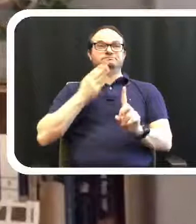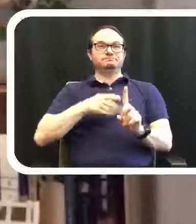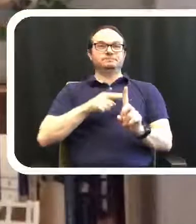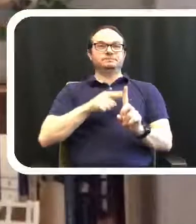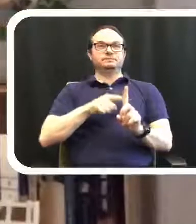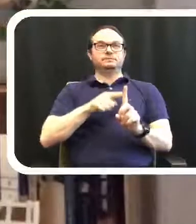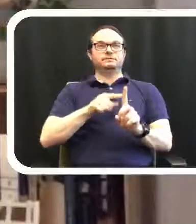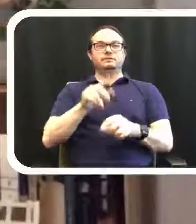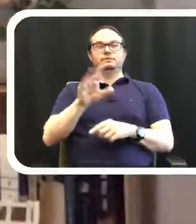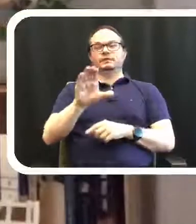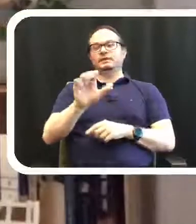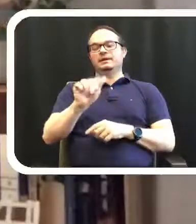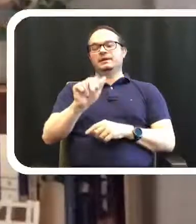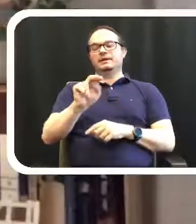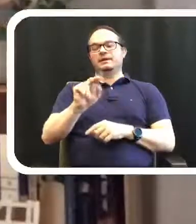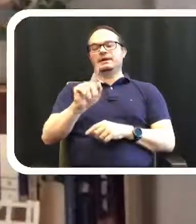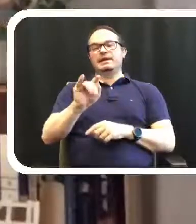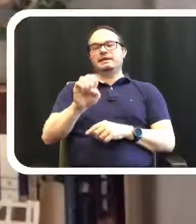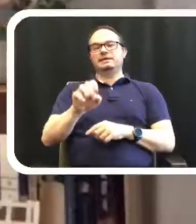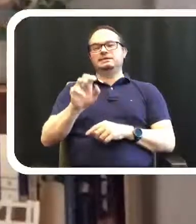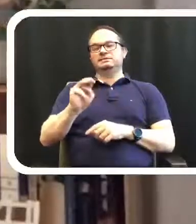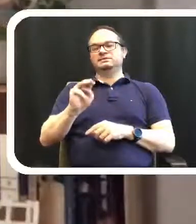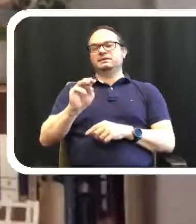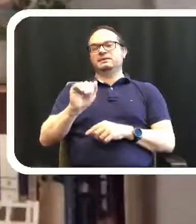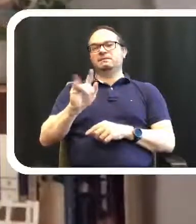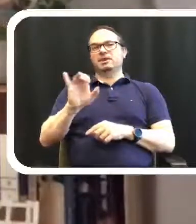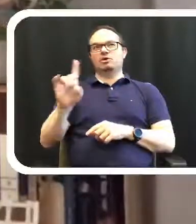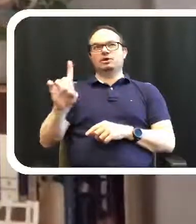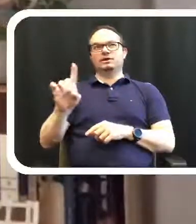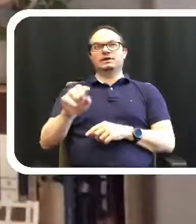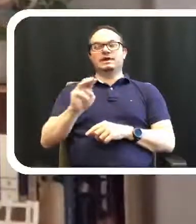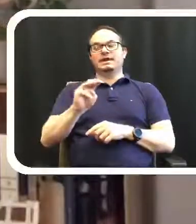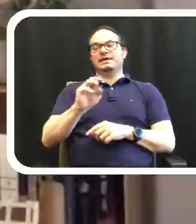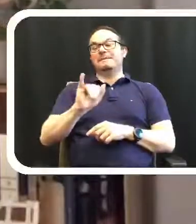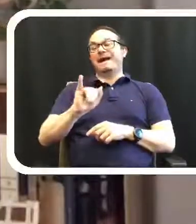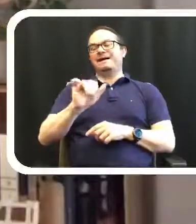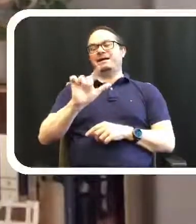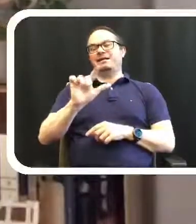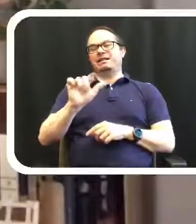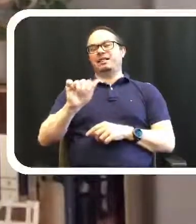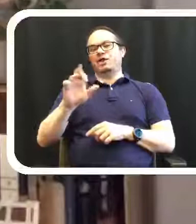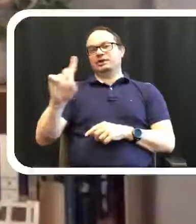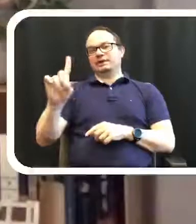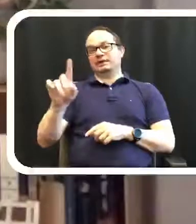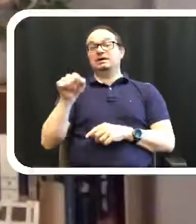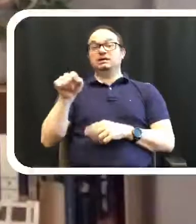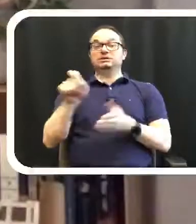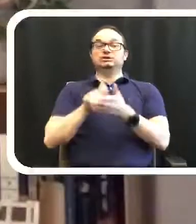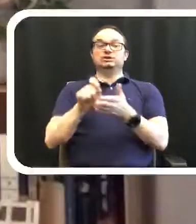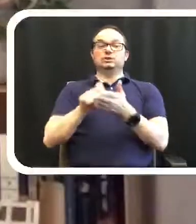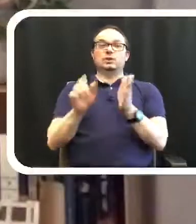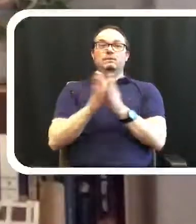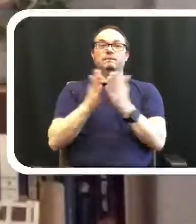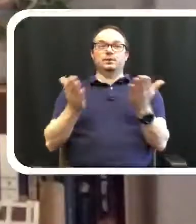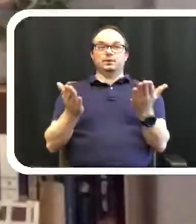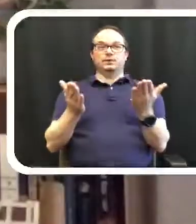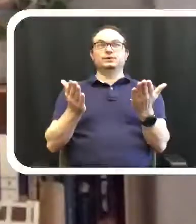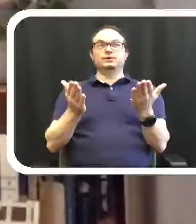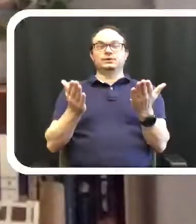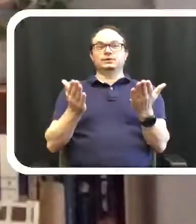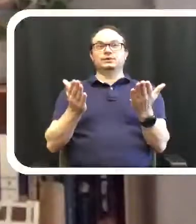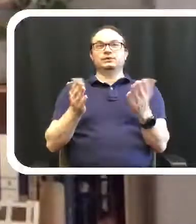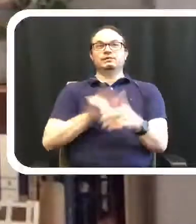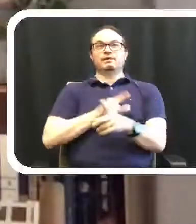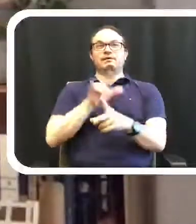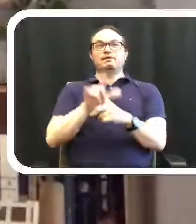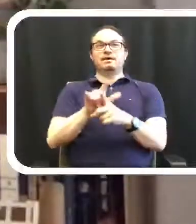of the writer Candace Millard, and it's Millard, and she wrote a book that I just